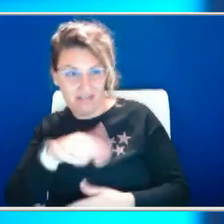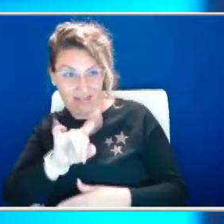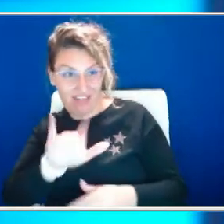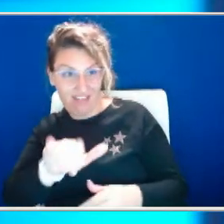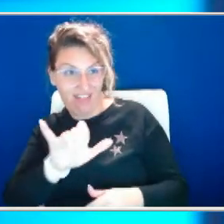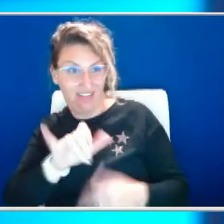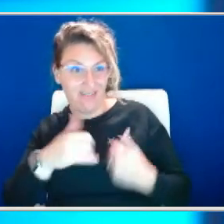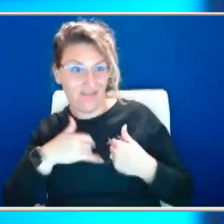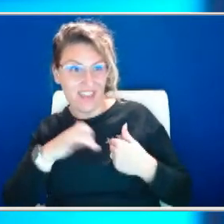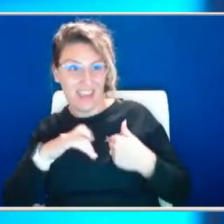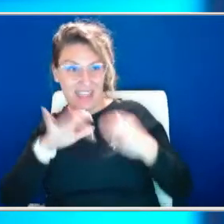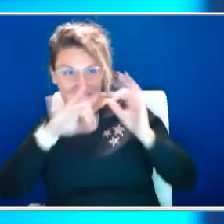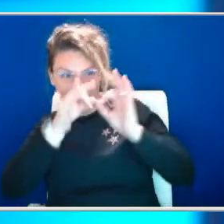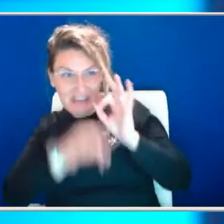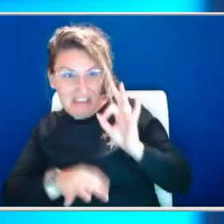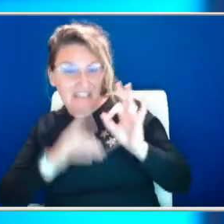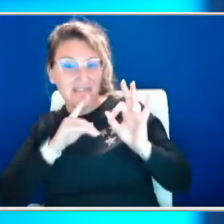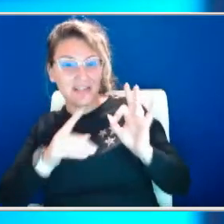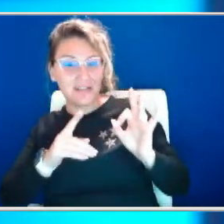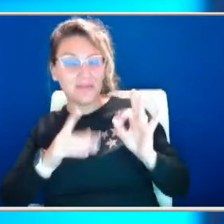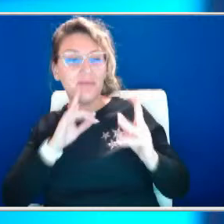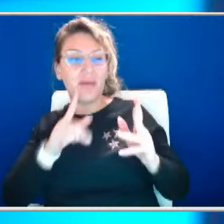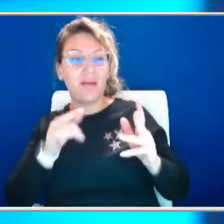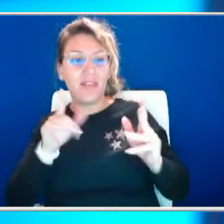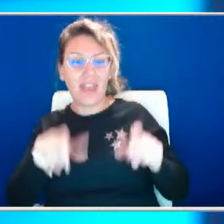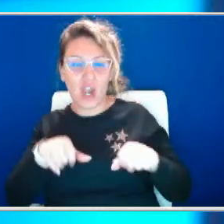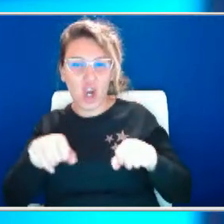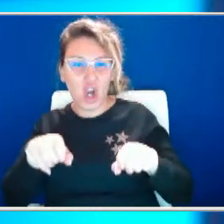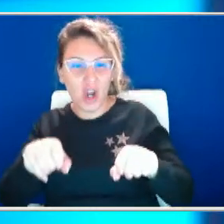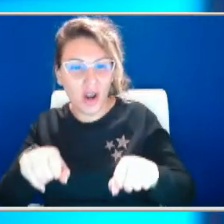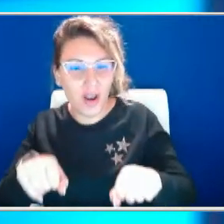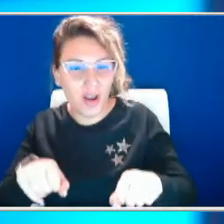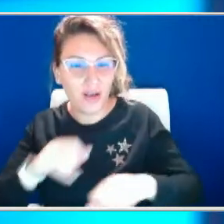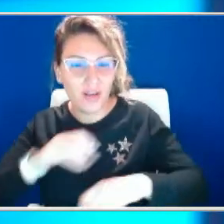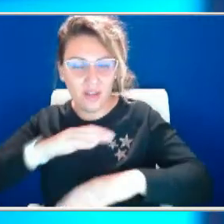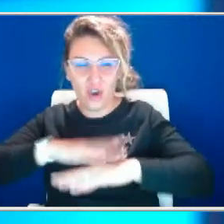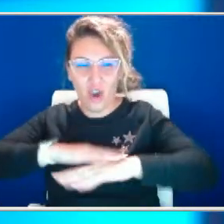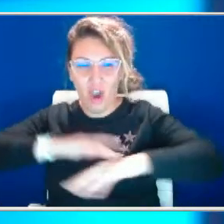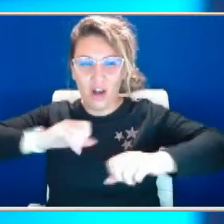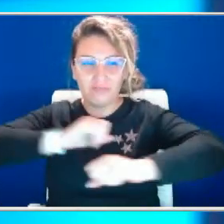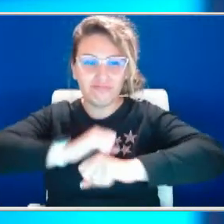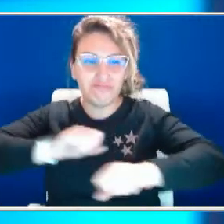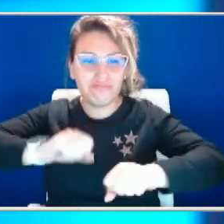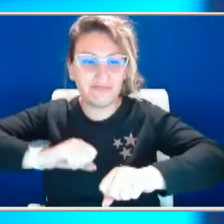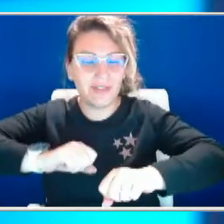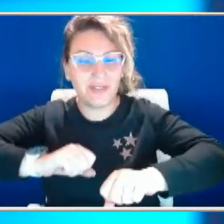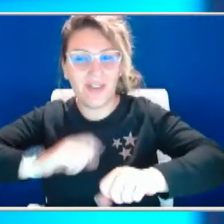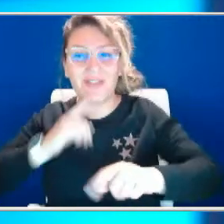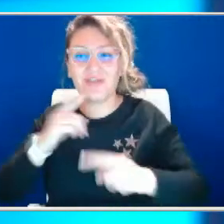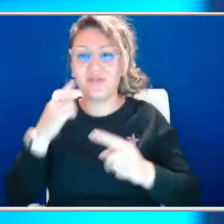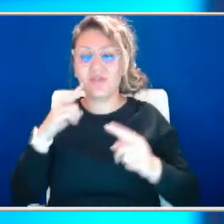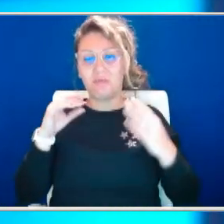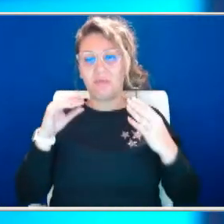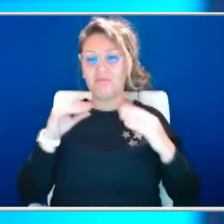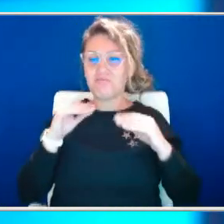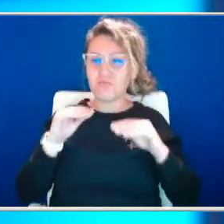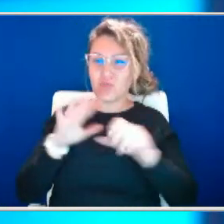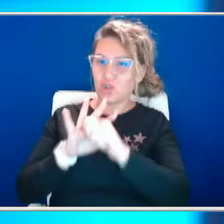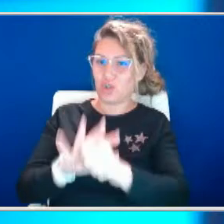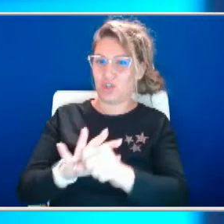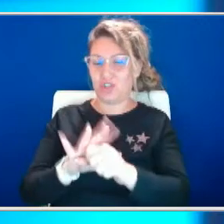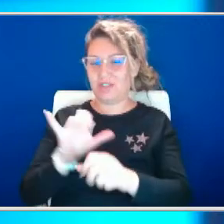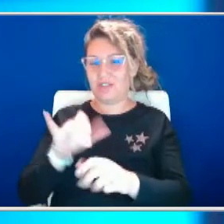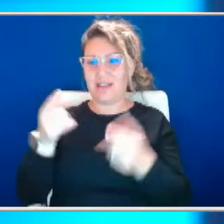one, because I can just see that they're leaning forward on that shopping cart to walk. And why that is kind of something that, we know happens is that the